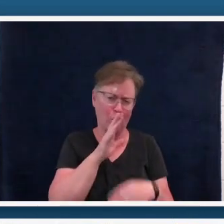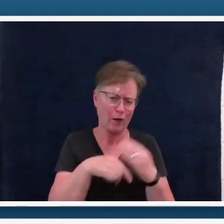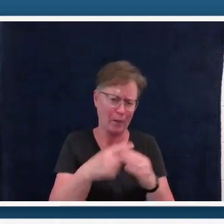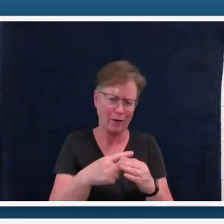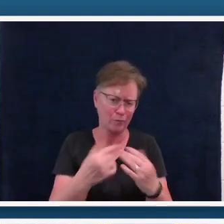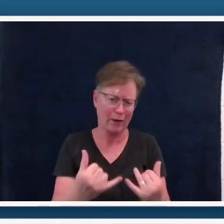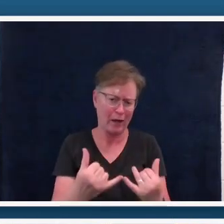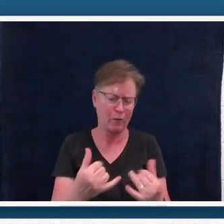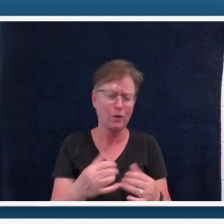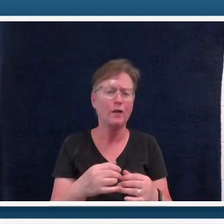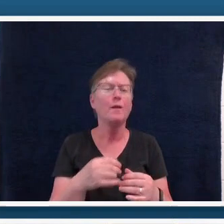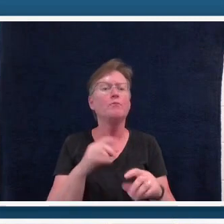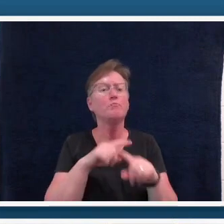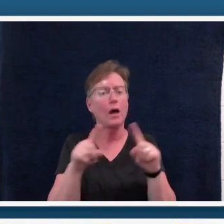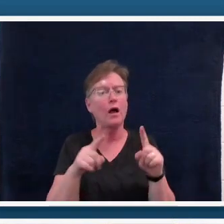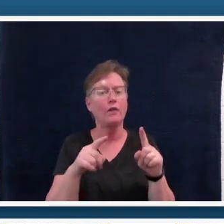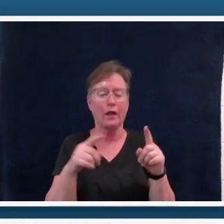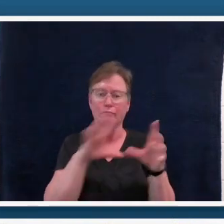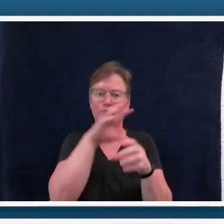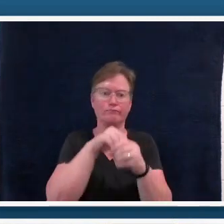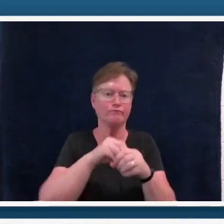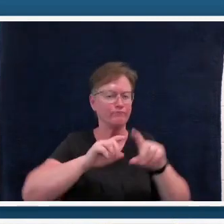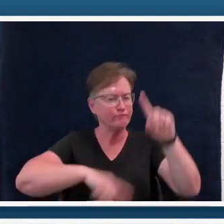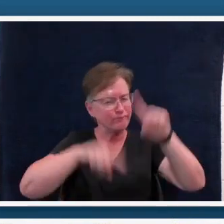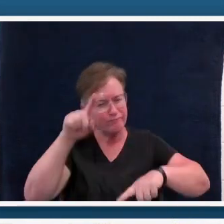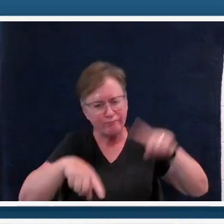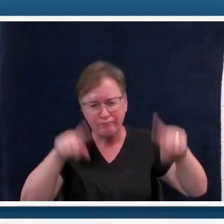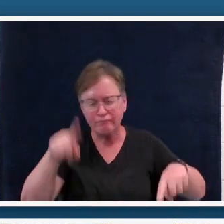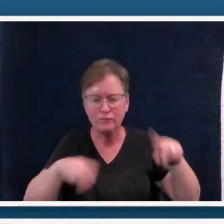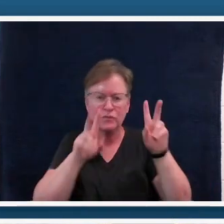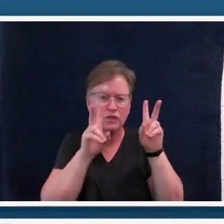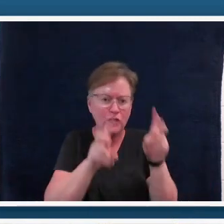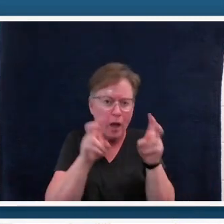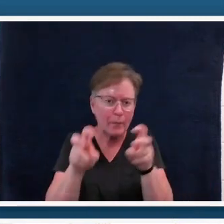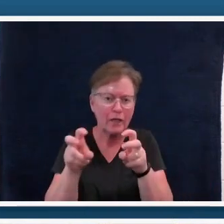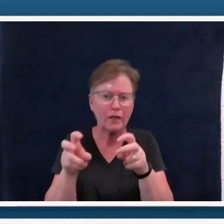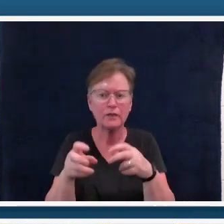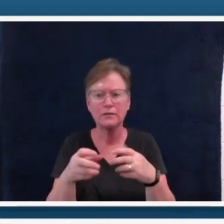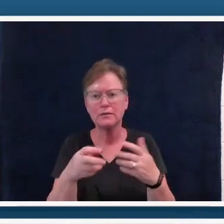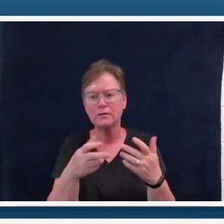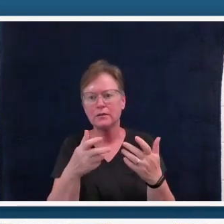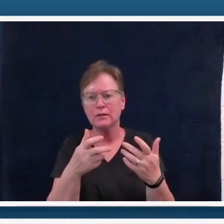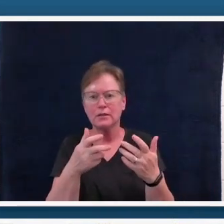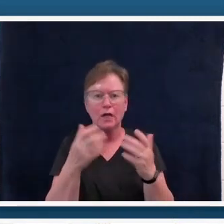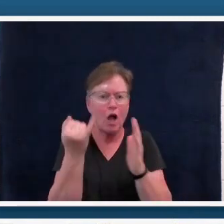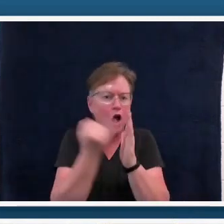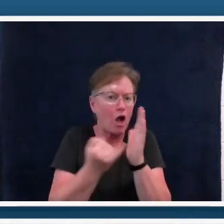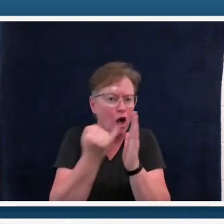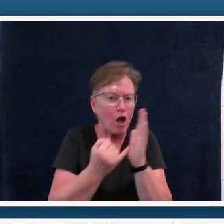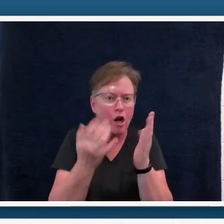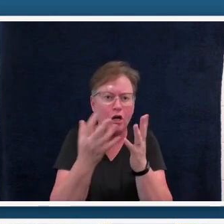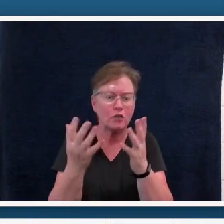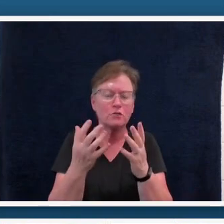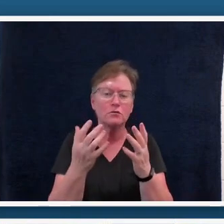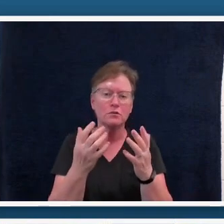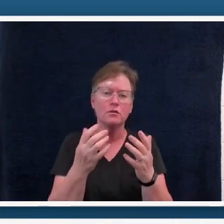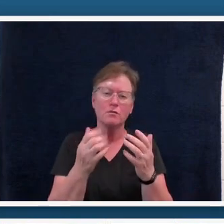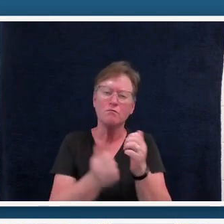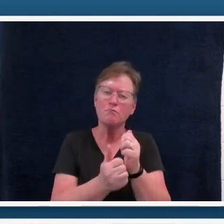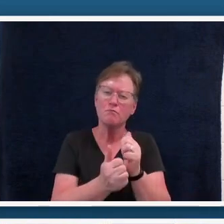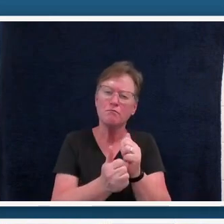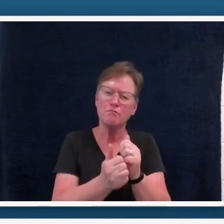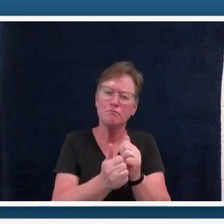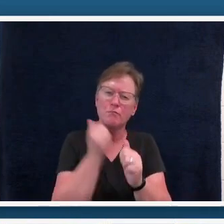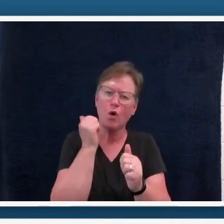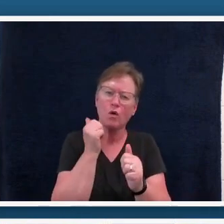a wide range of topics and artistic sensibilities. The section primarily used an anonymous selection process that allowed for the inclusion